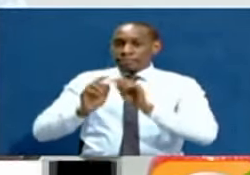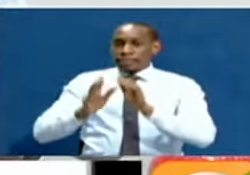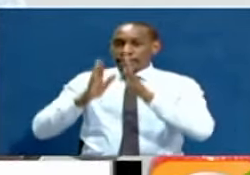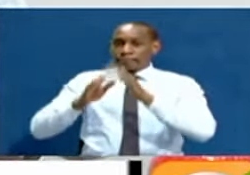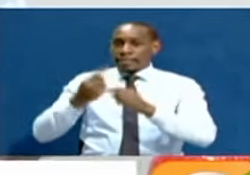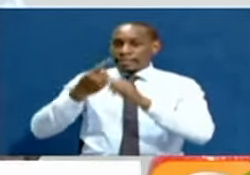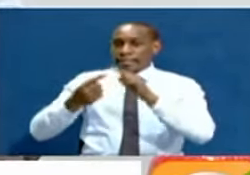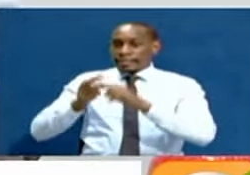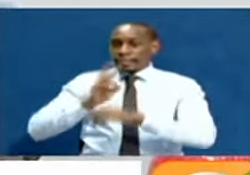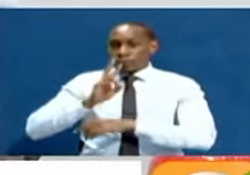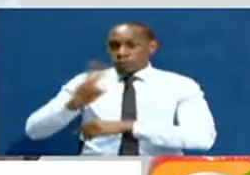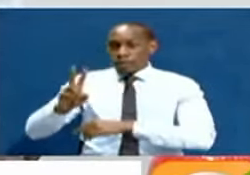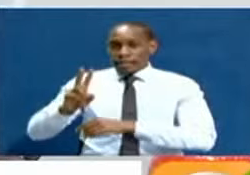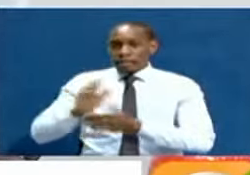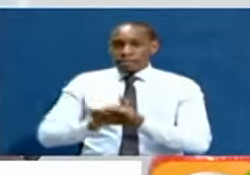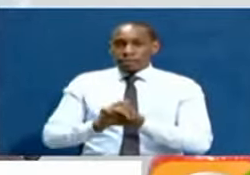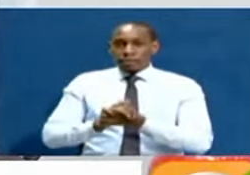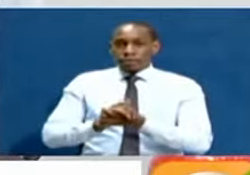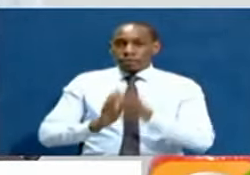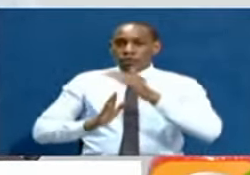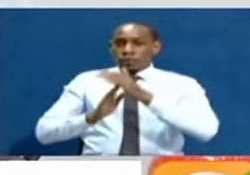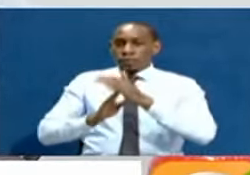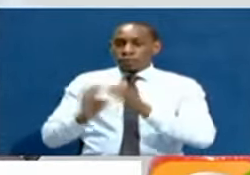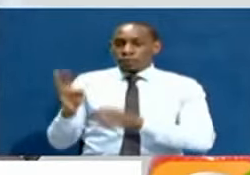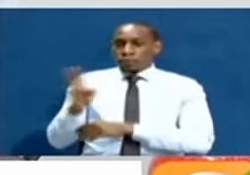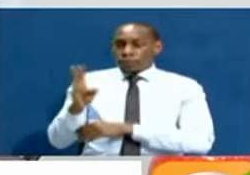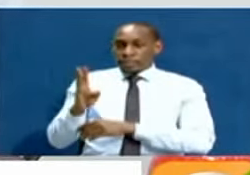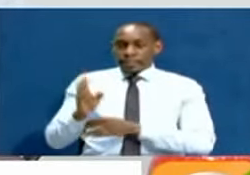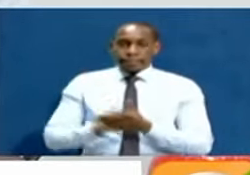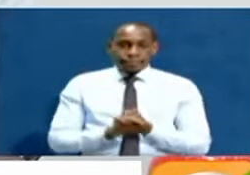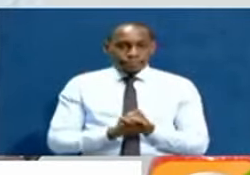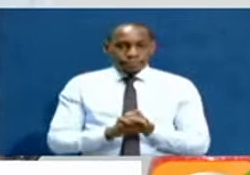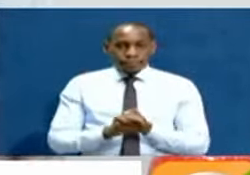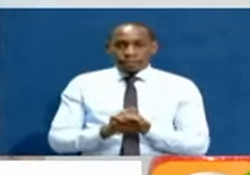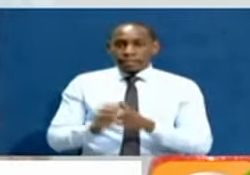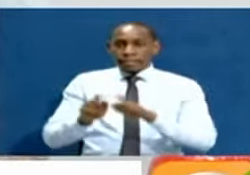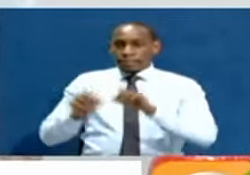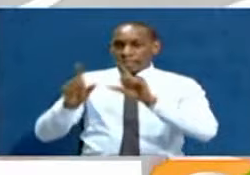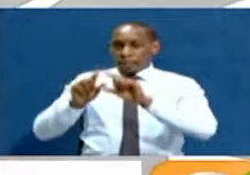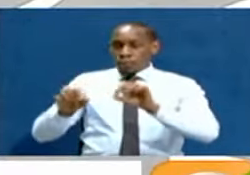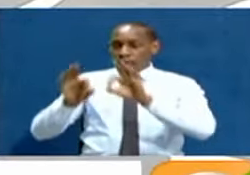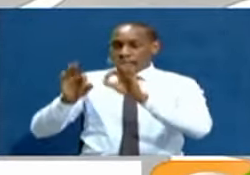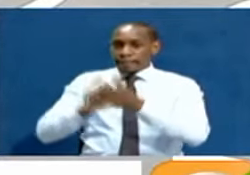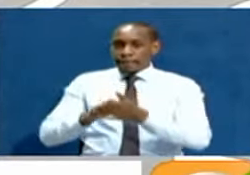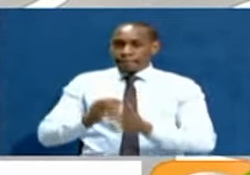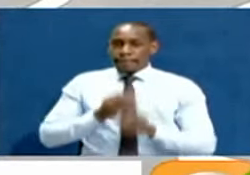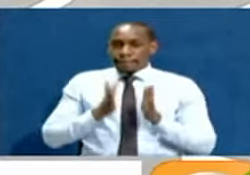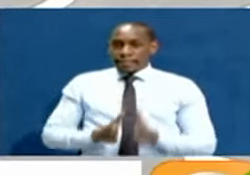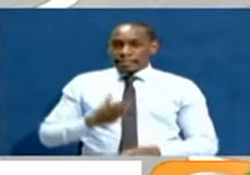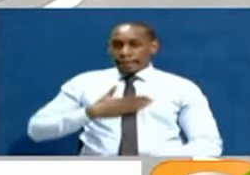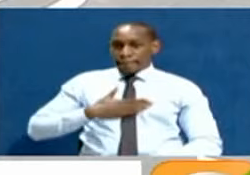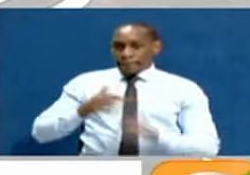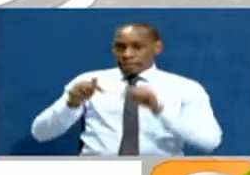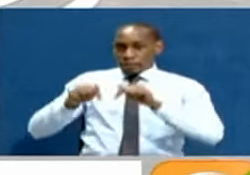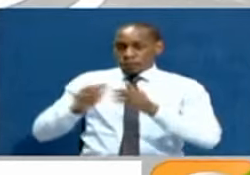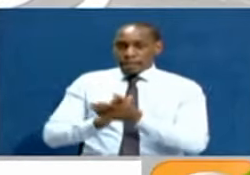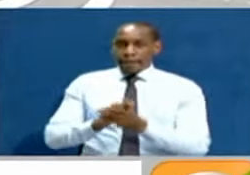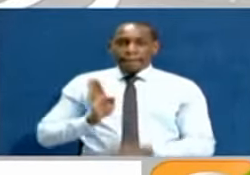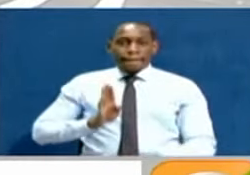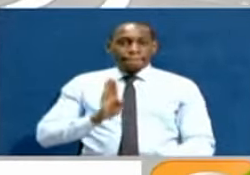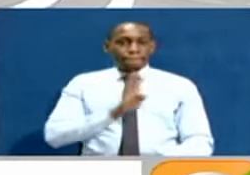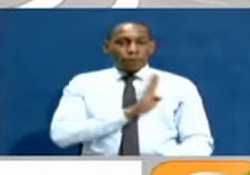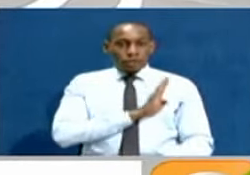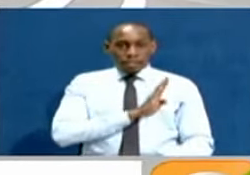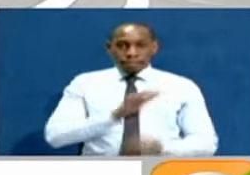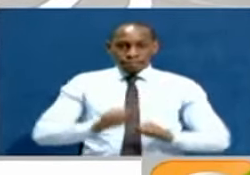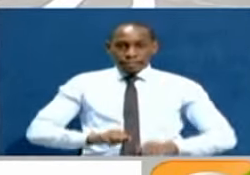celebrating 200 years of blended Scotch excellence. Speaking of excellence, my guest is on the board.